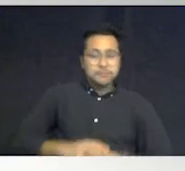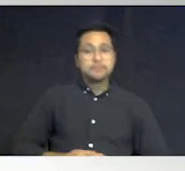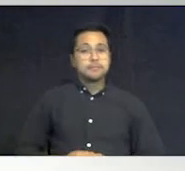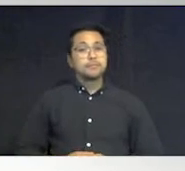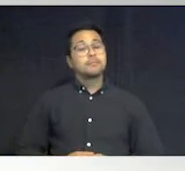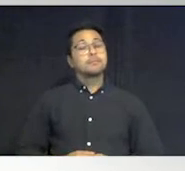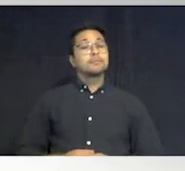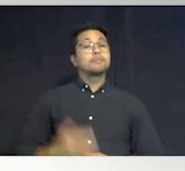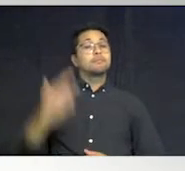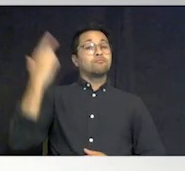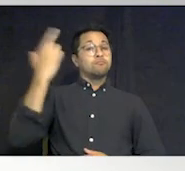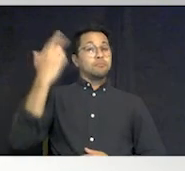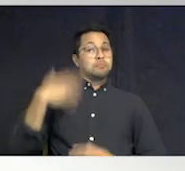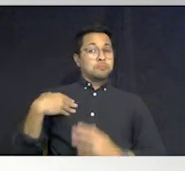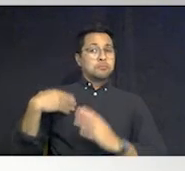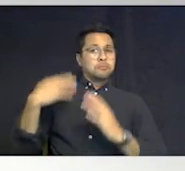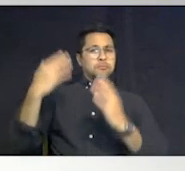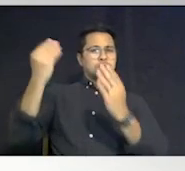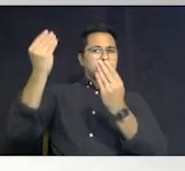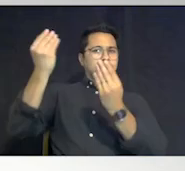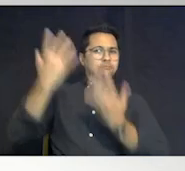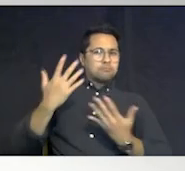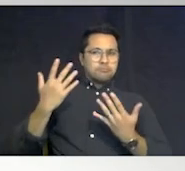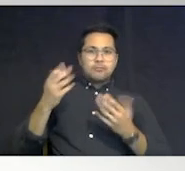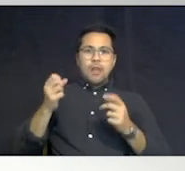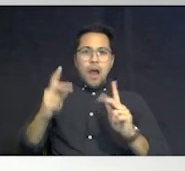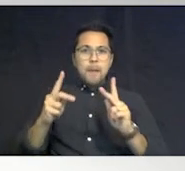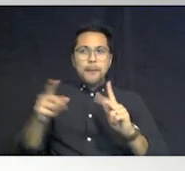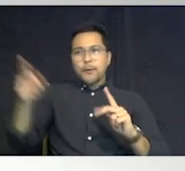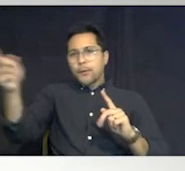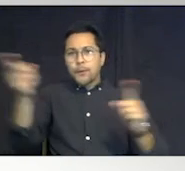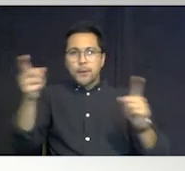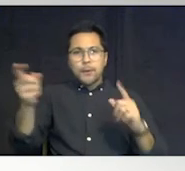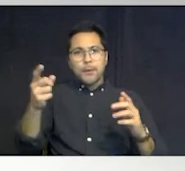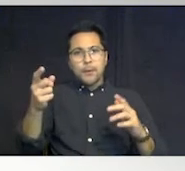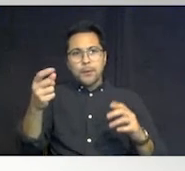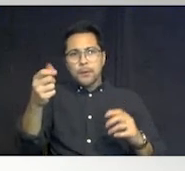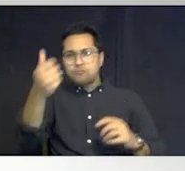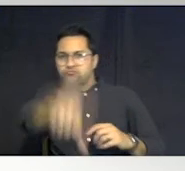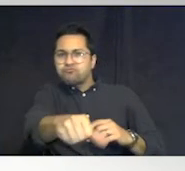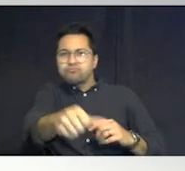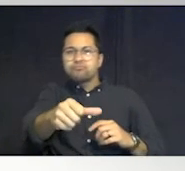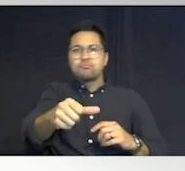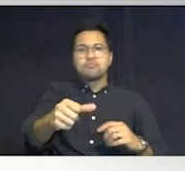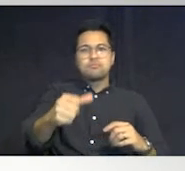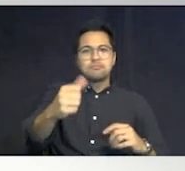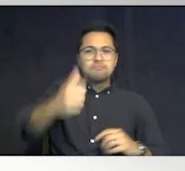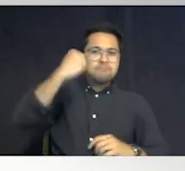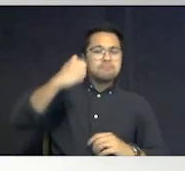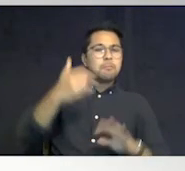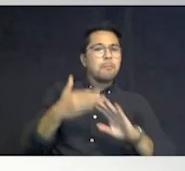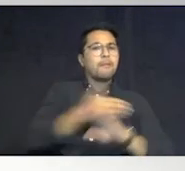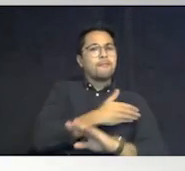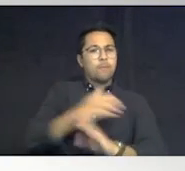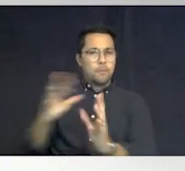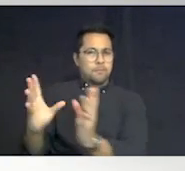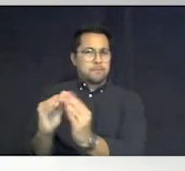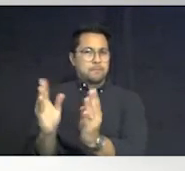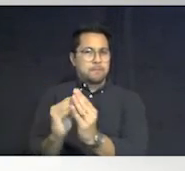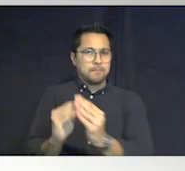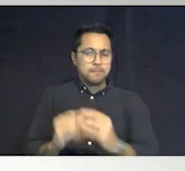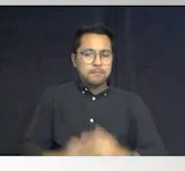requirement is to provide the parties with an opportunity to object to one of the individuals included in the list prior to the mediation session being